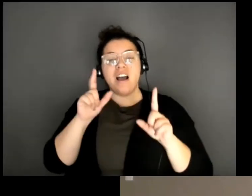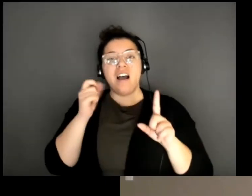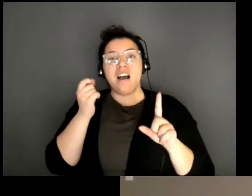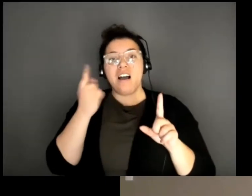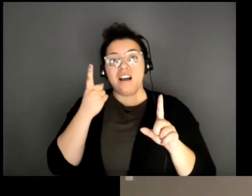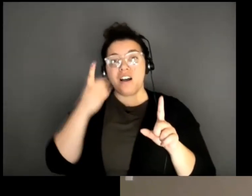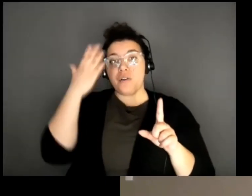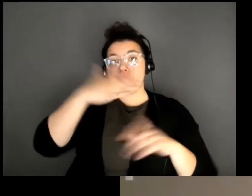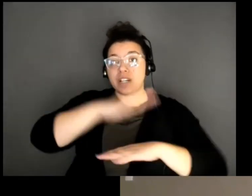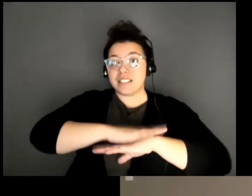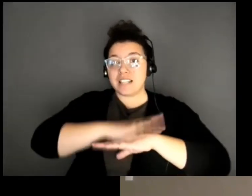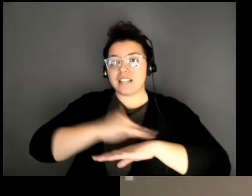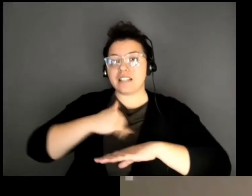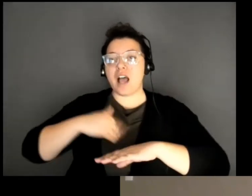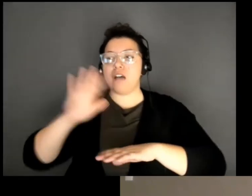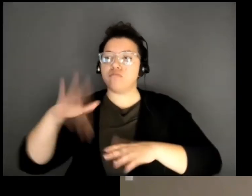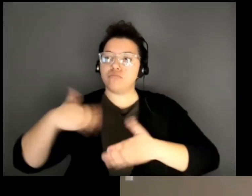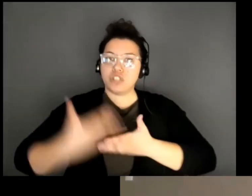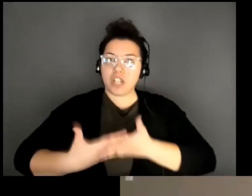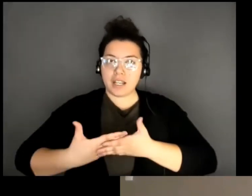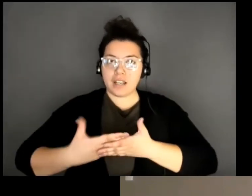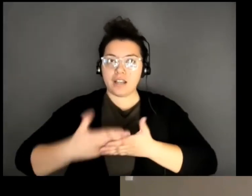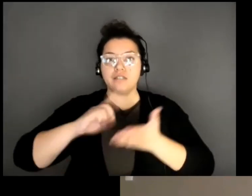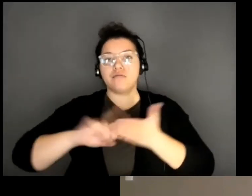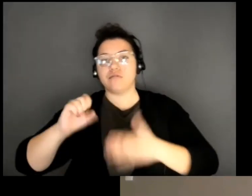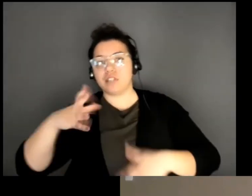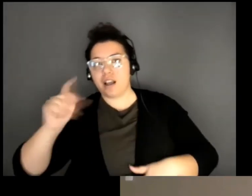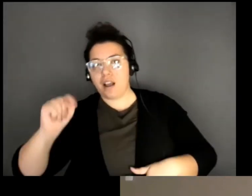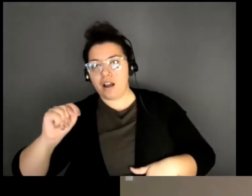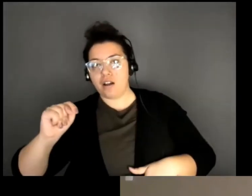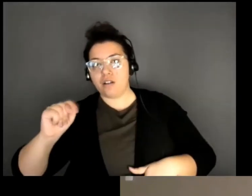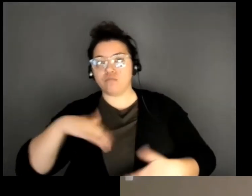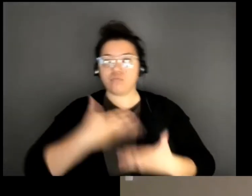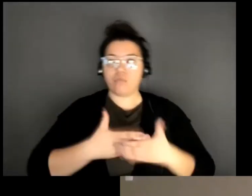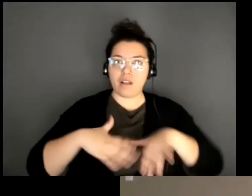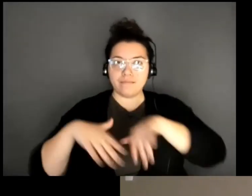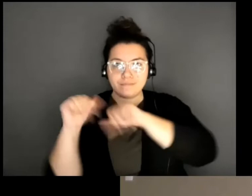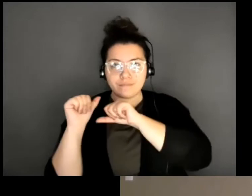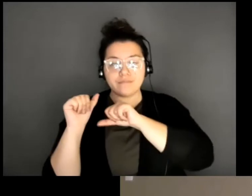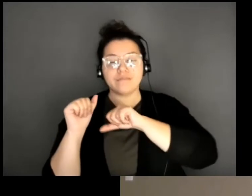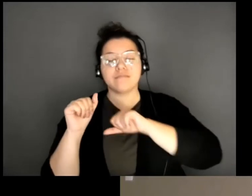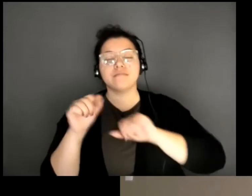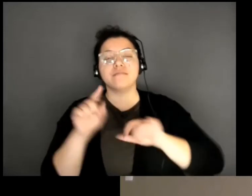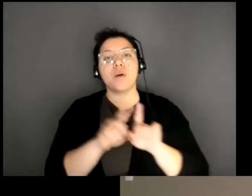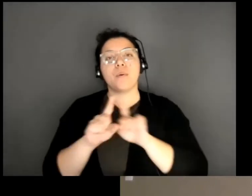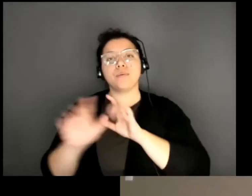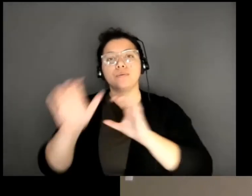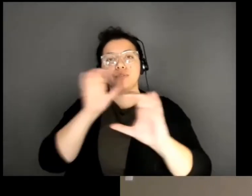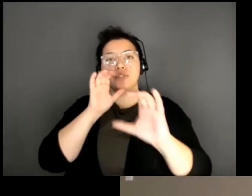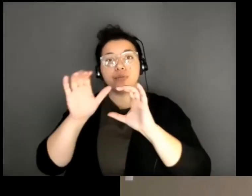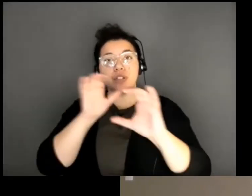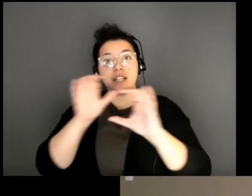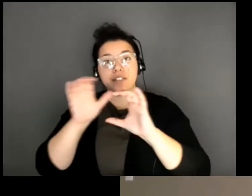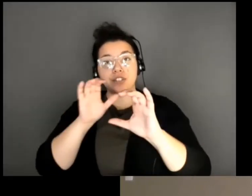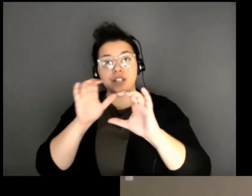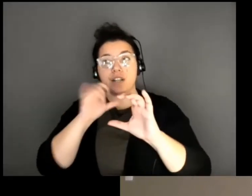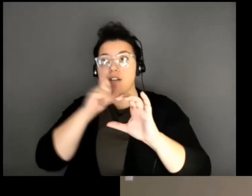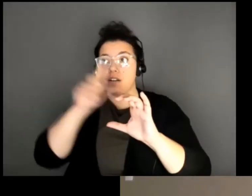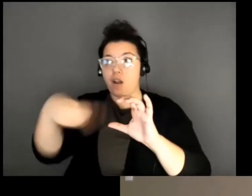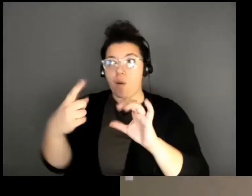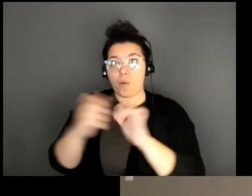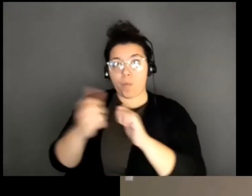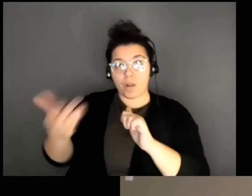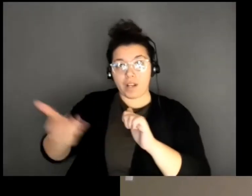check in, check out, kind of the basic functions, you are making sure that the communication is happening across the hotel. You're working